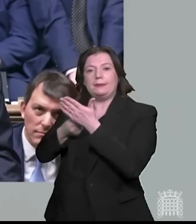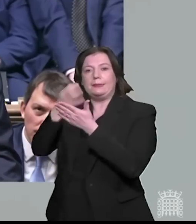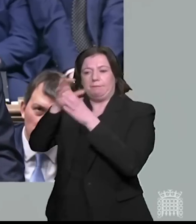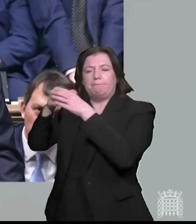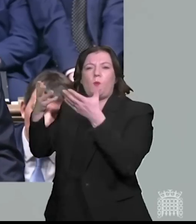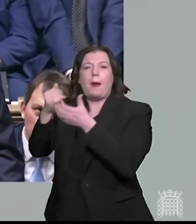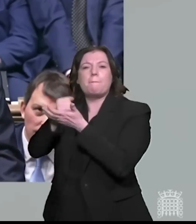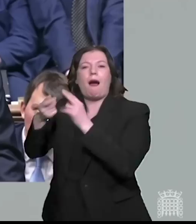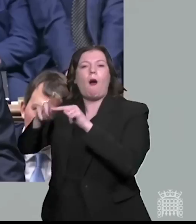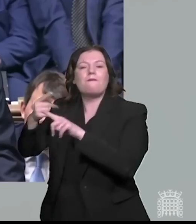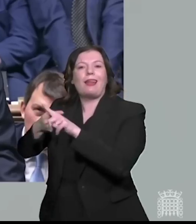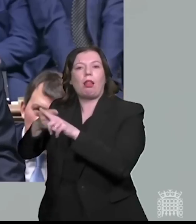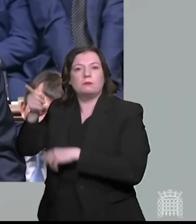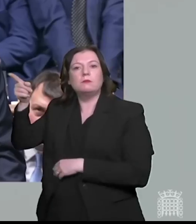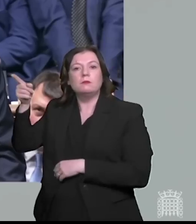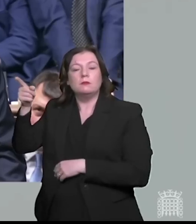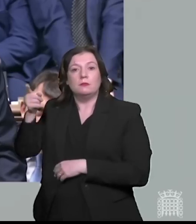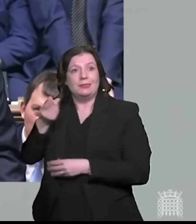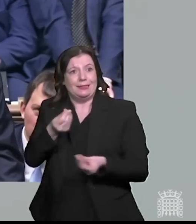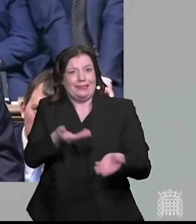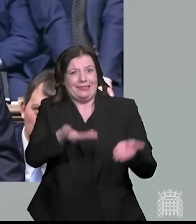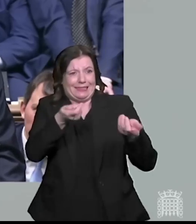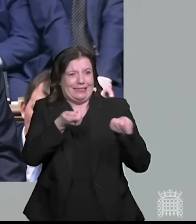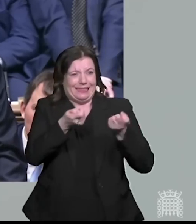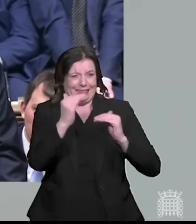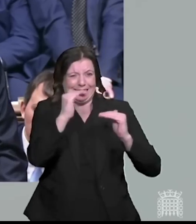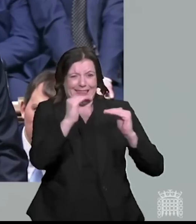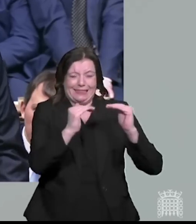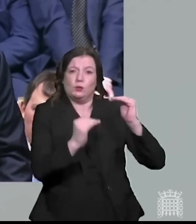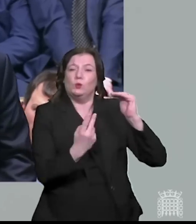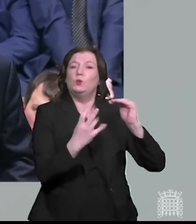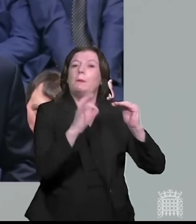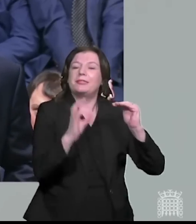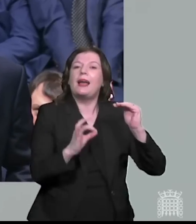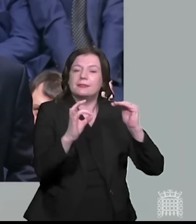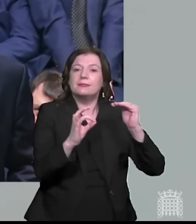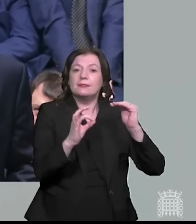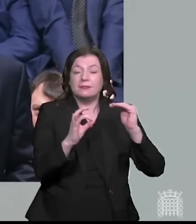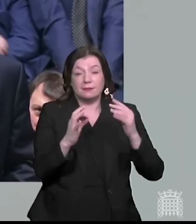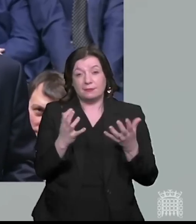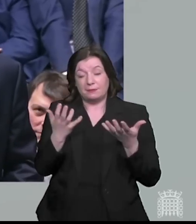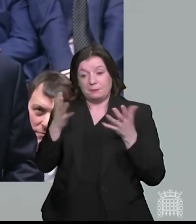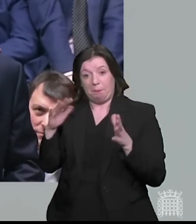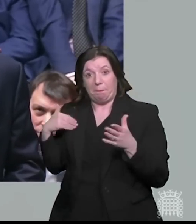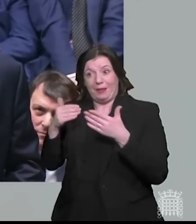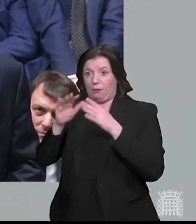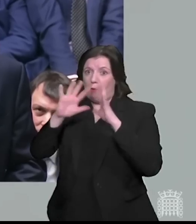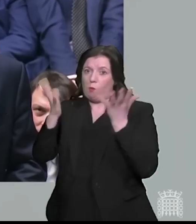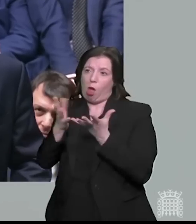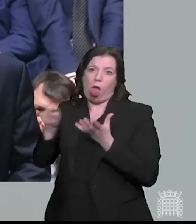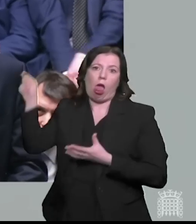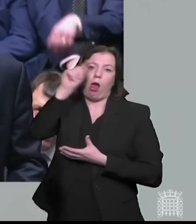as it takes action to return inflation to the 2% target. Despite continuing global